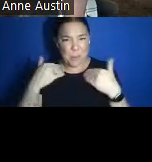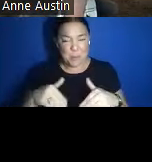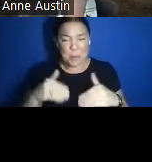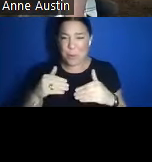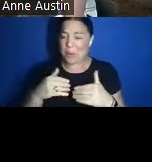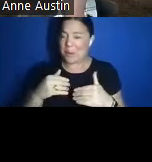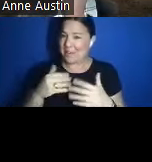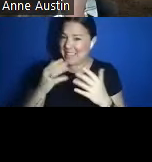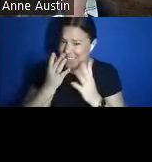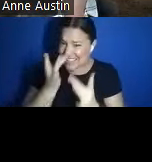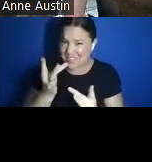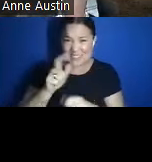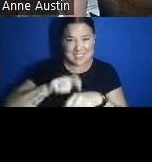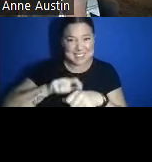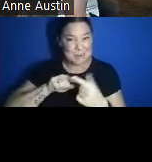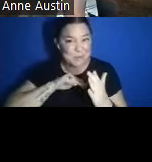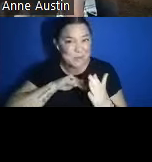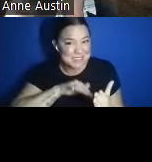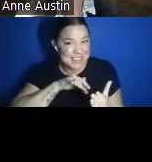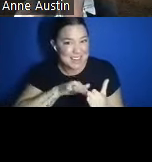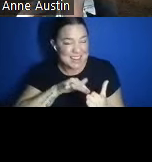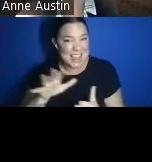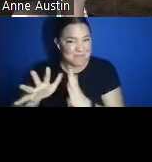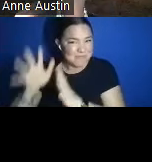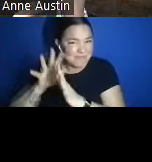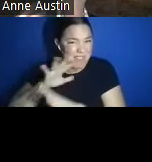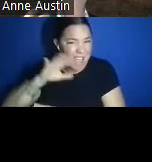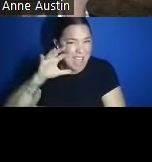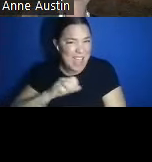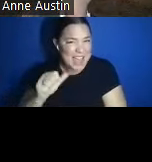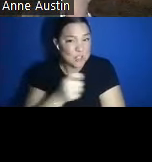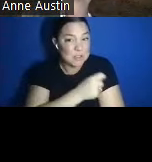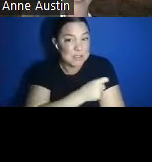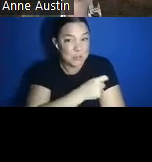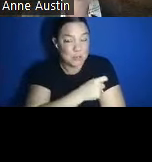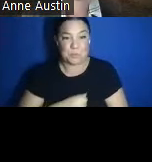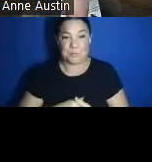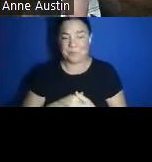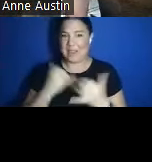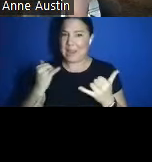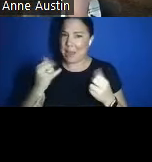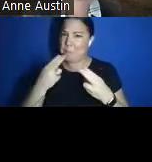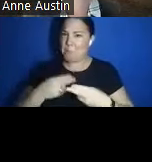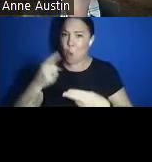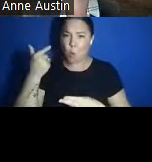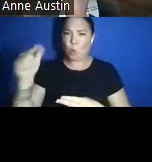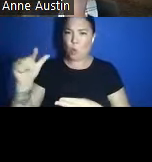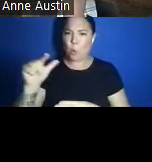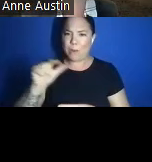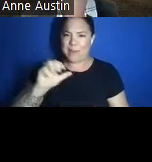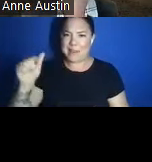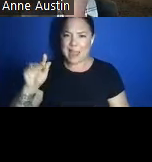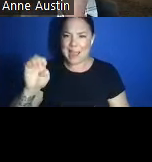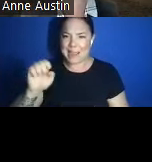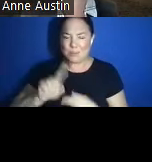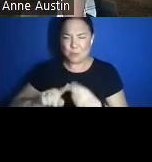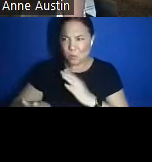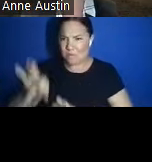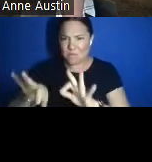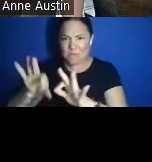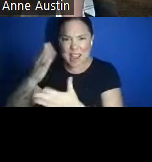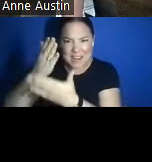tattooing. So we are now basically in the golden age for finding evidence of tattooing in